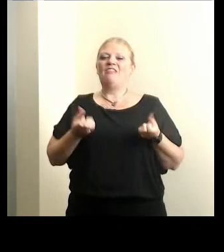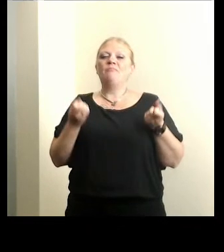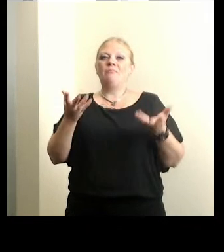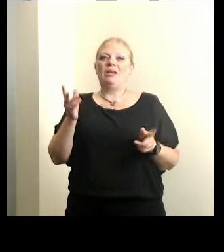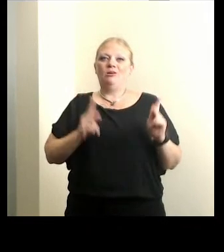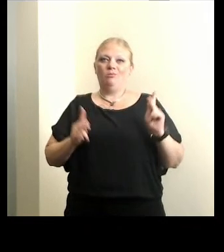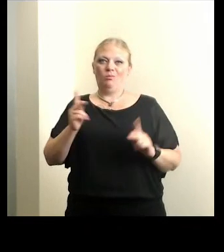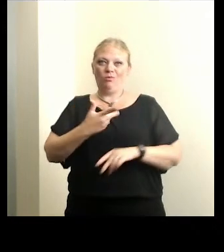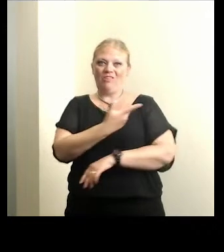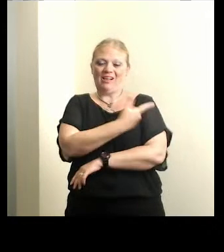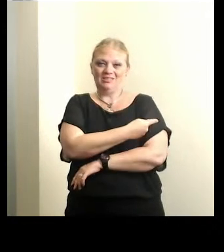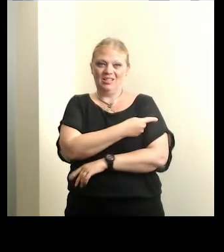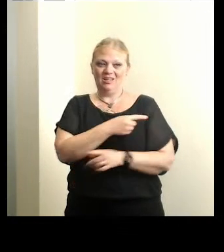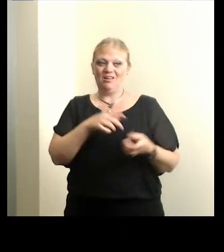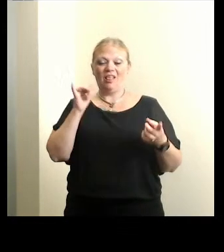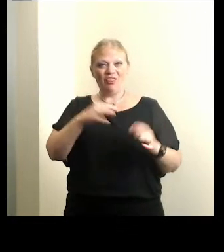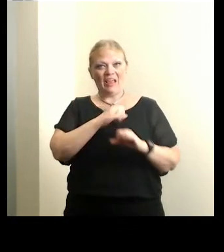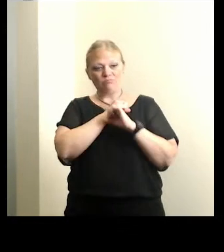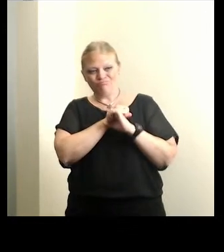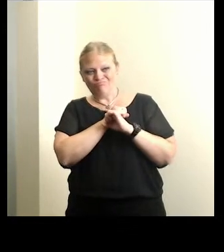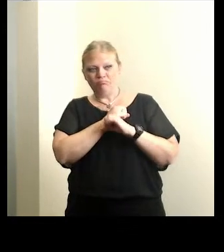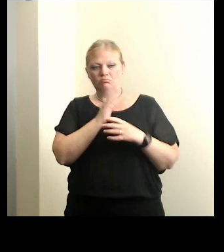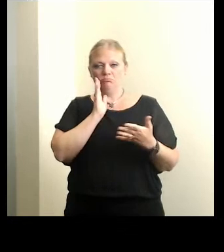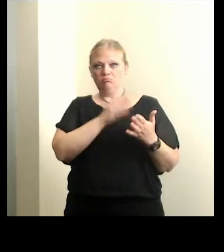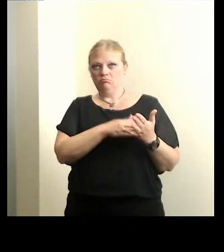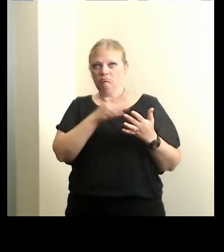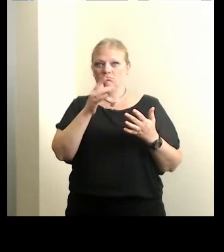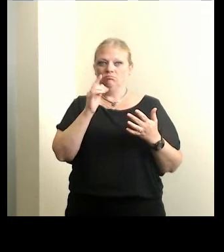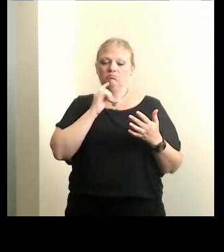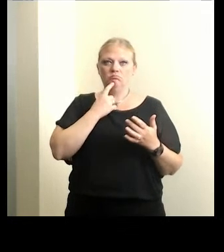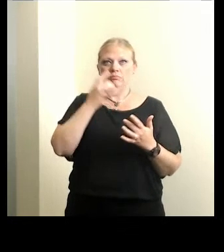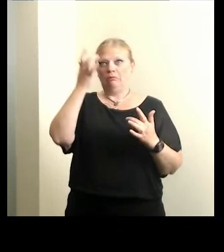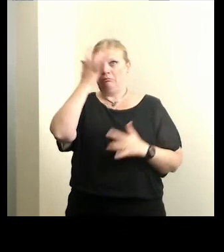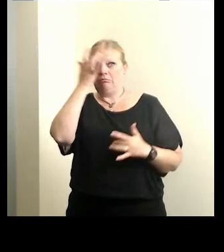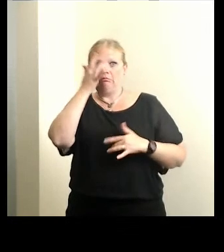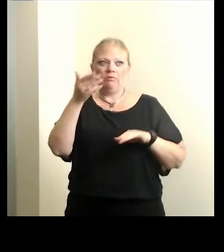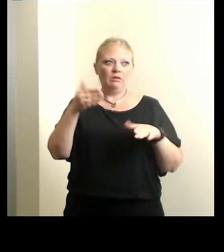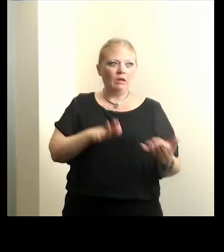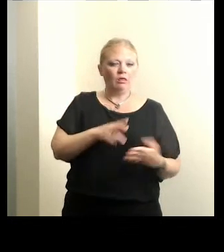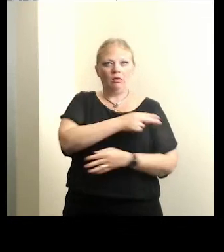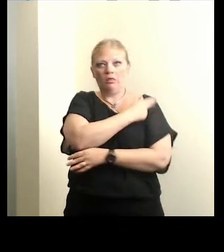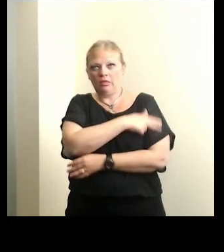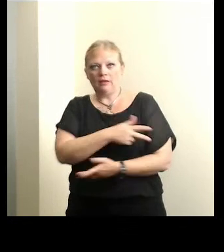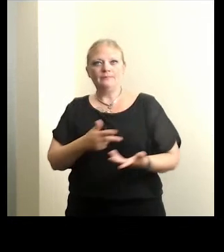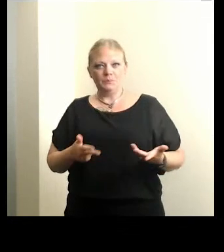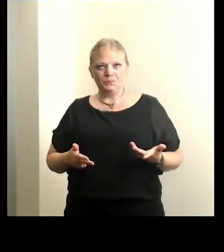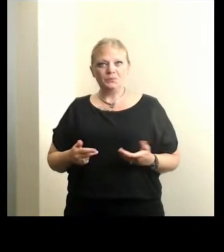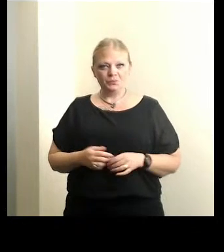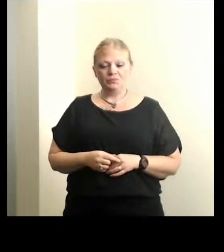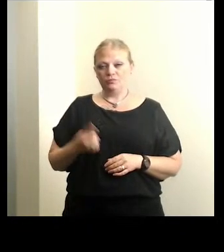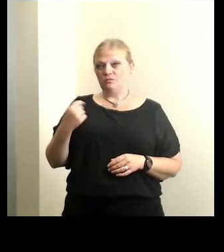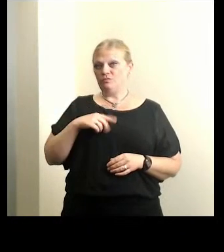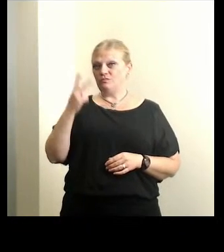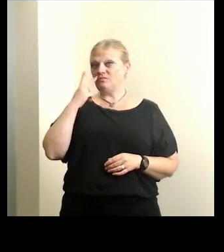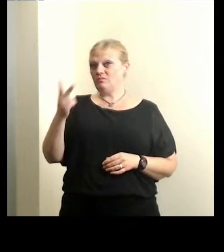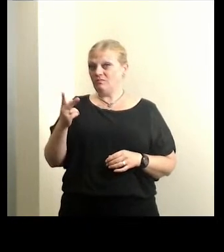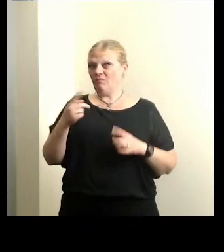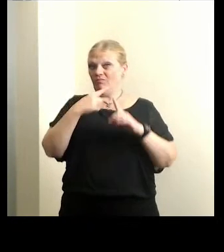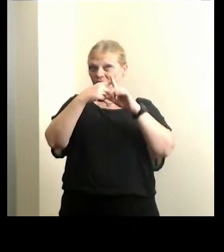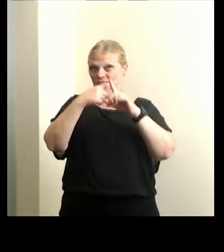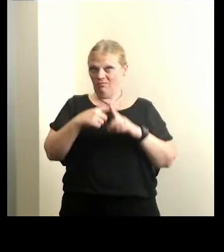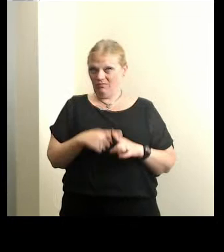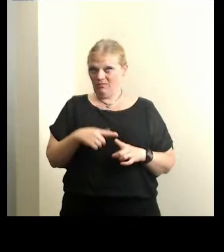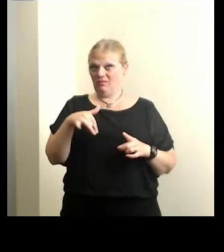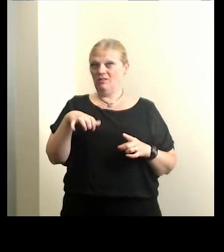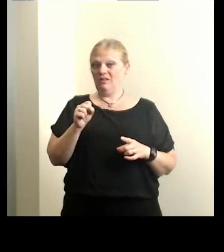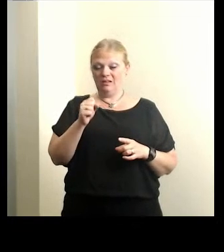vaccinated. And the vaccine protects against serious illness, hospitalization, and death. So we are seeing cases. We are seeing people